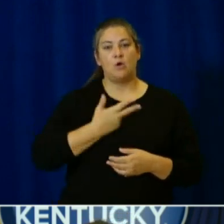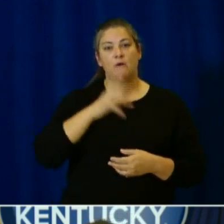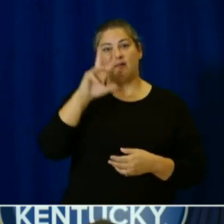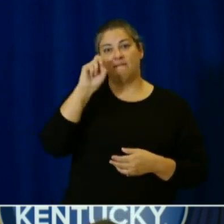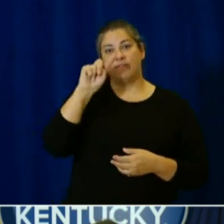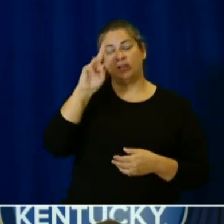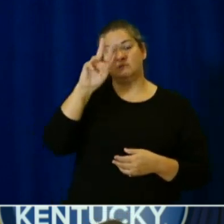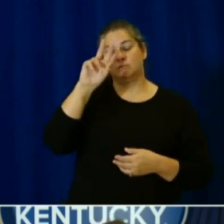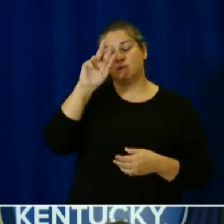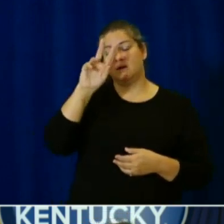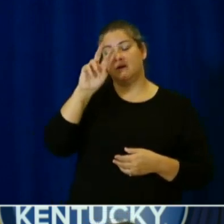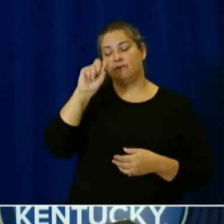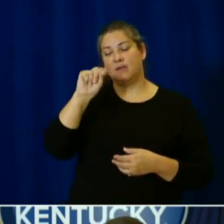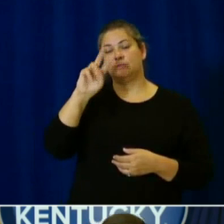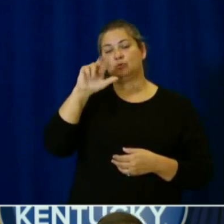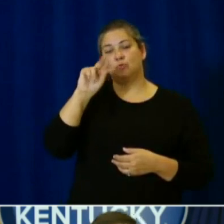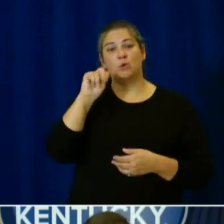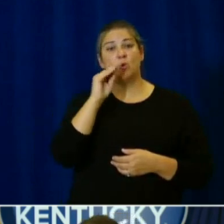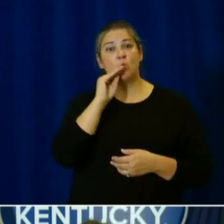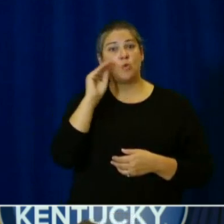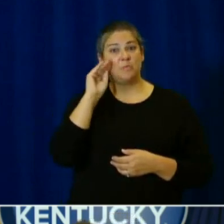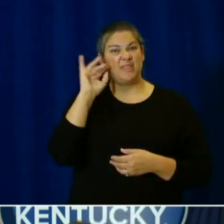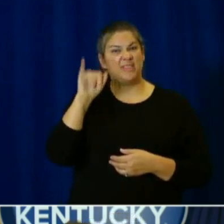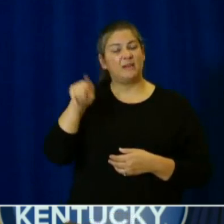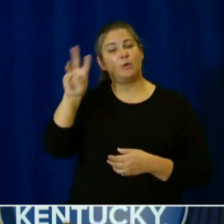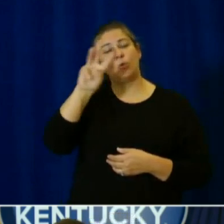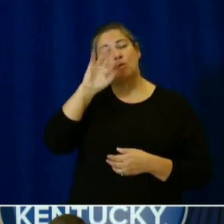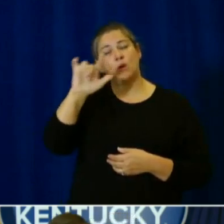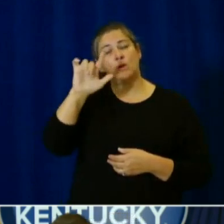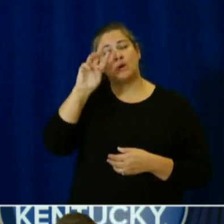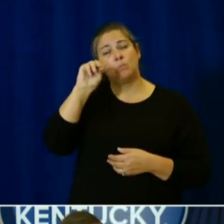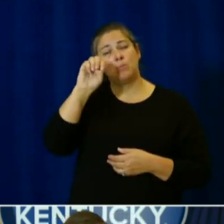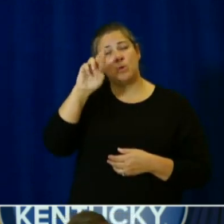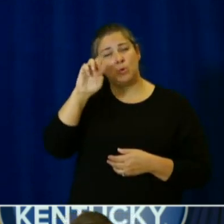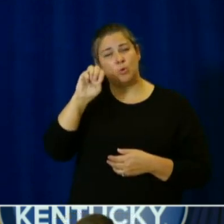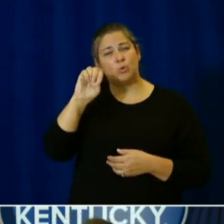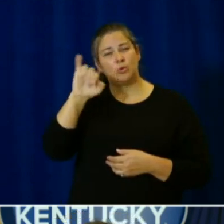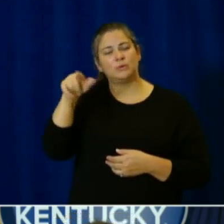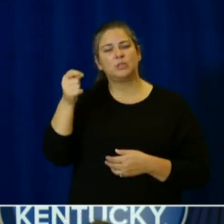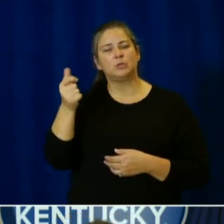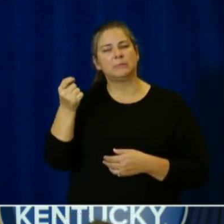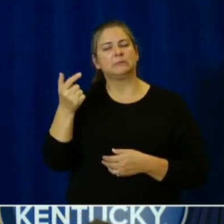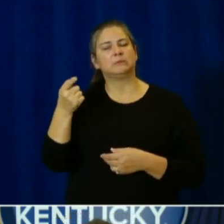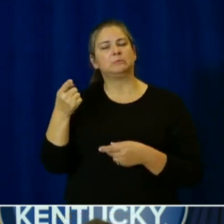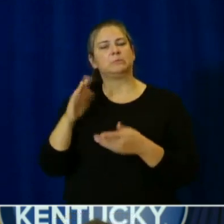we have been reporting about in Wilmore has gotten a little bit worse.